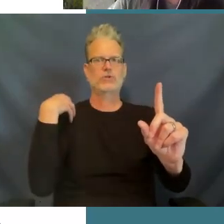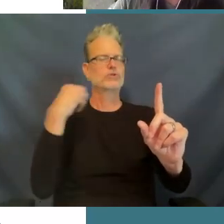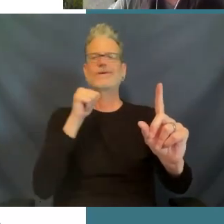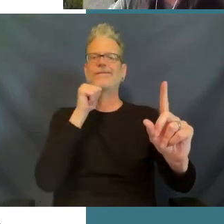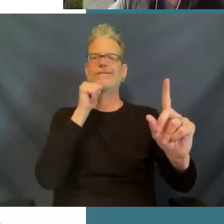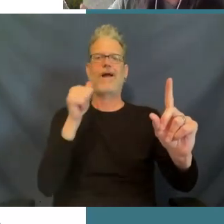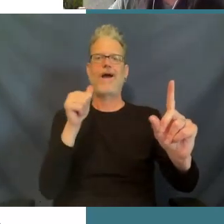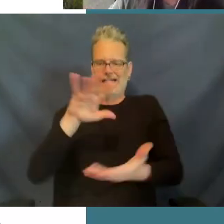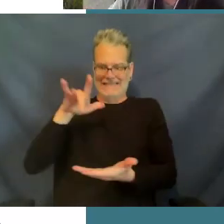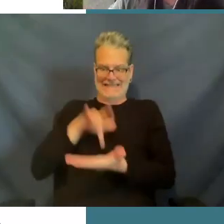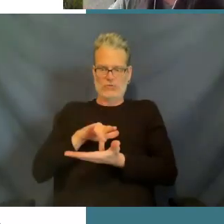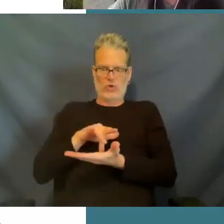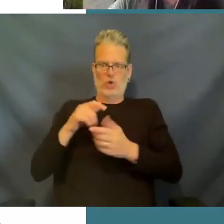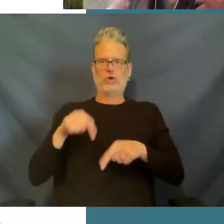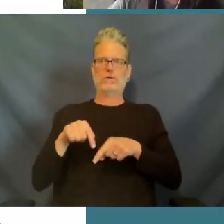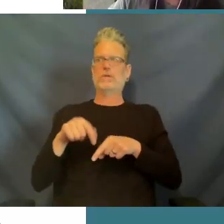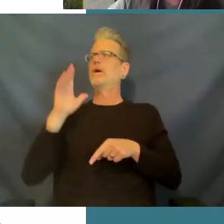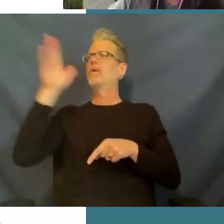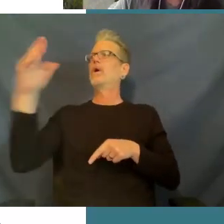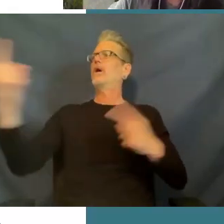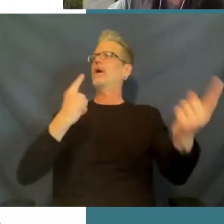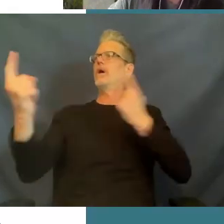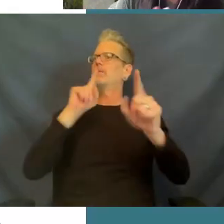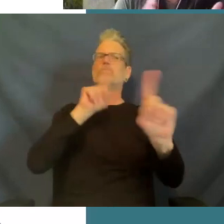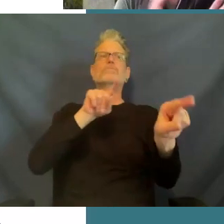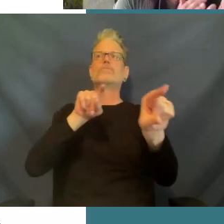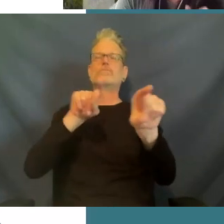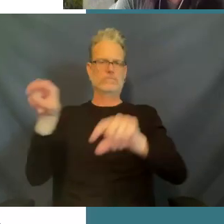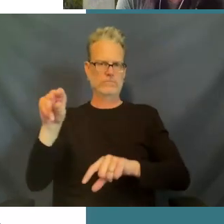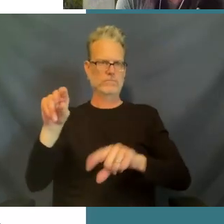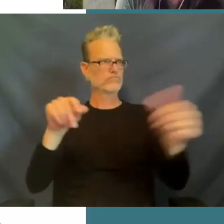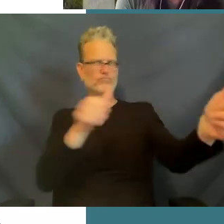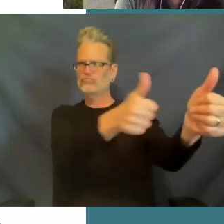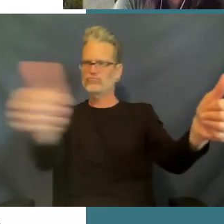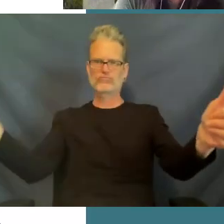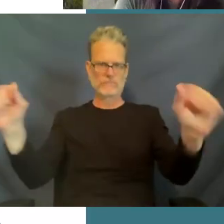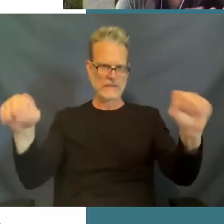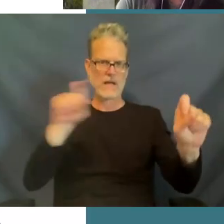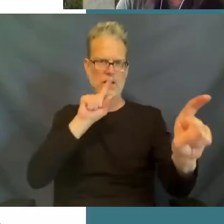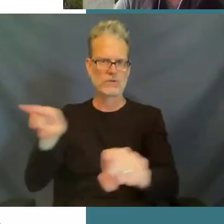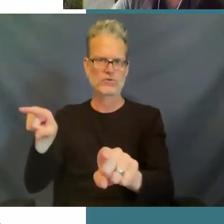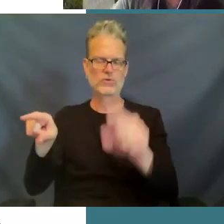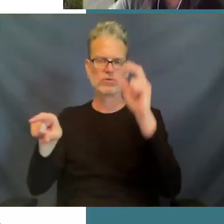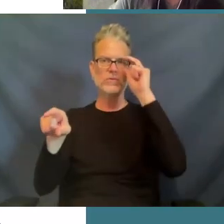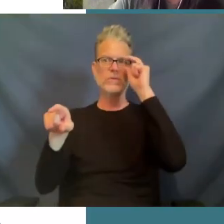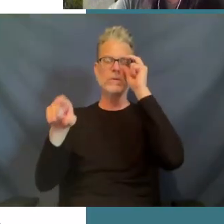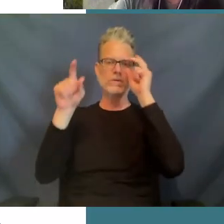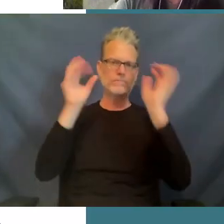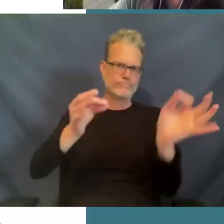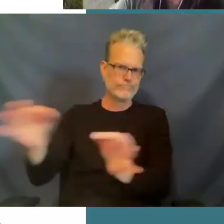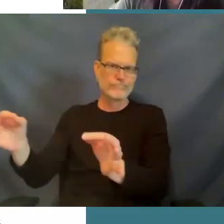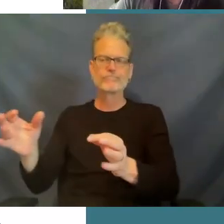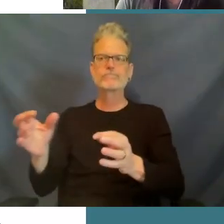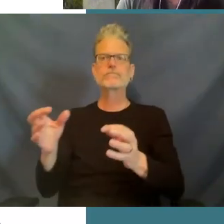at the next higher level, like the headquarters. So where there is policy discretion or flexibility,